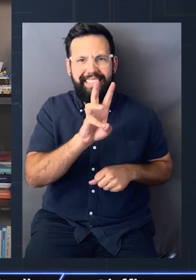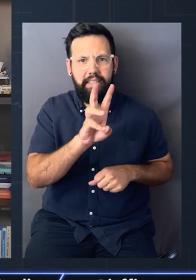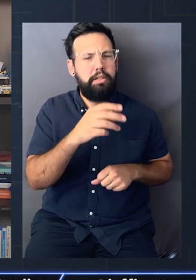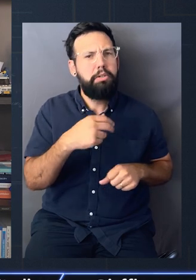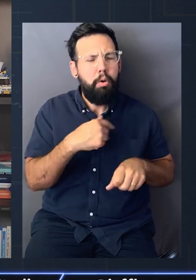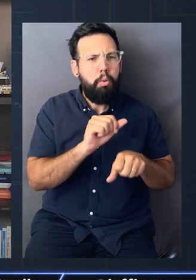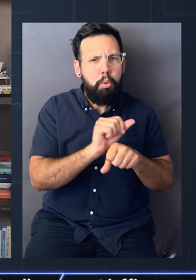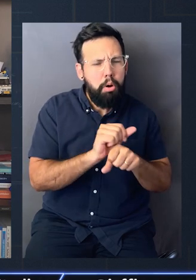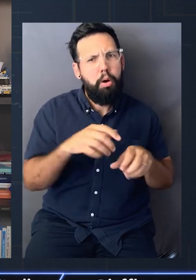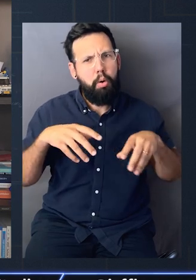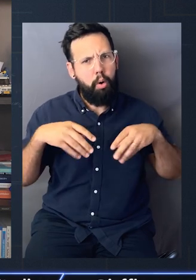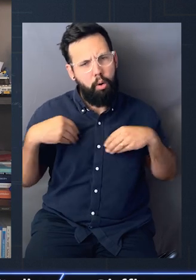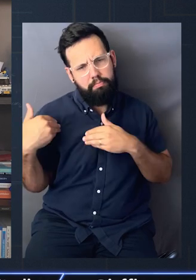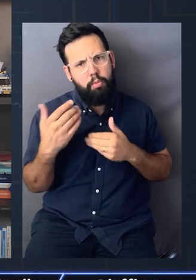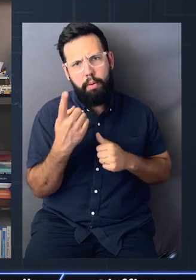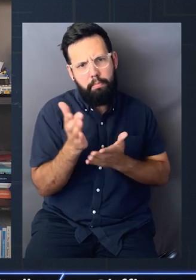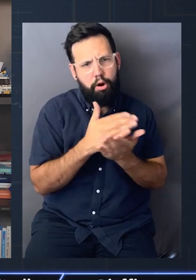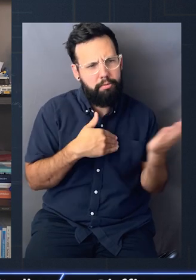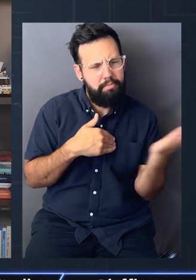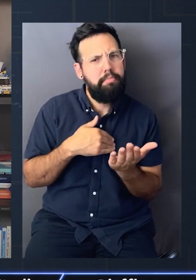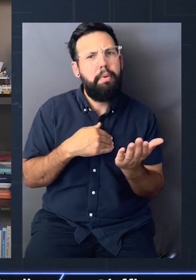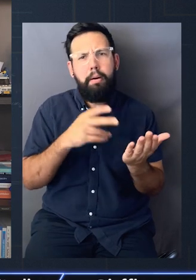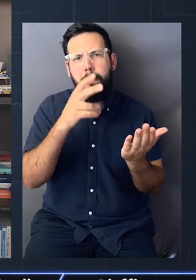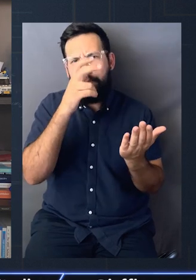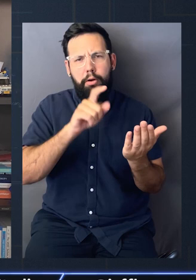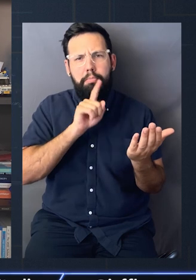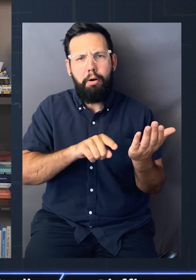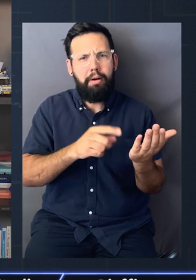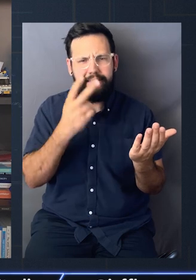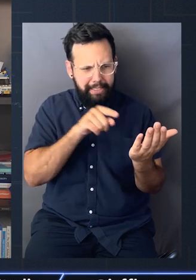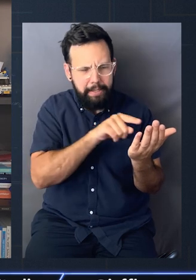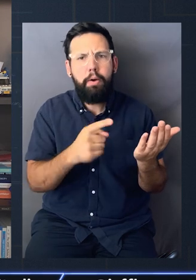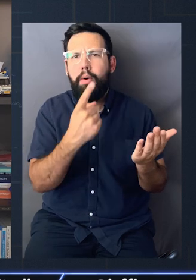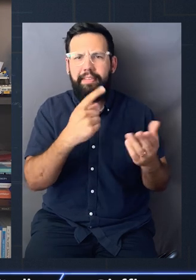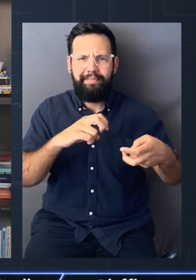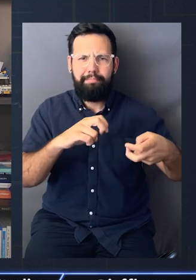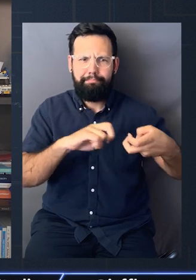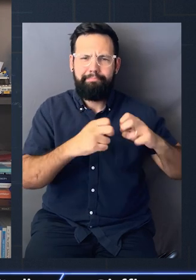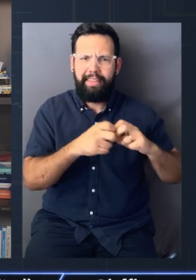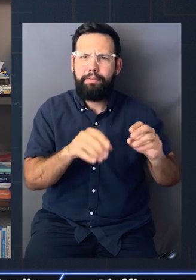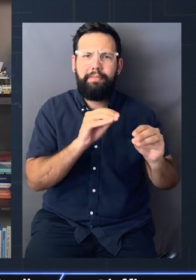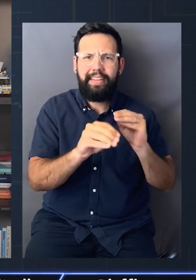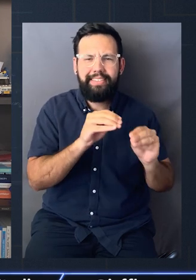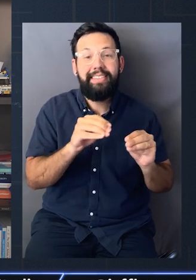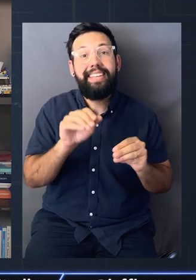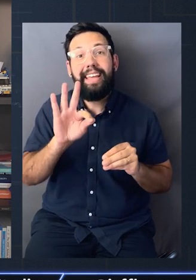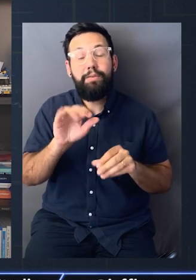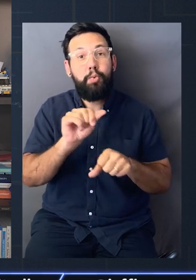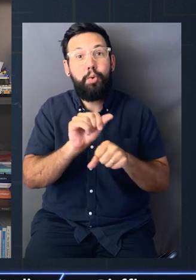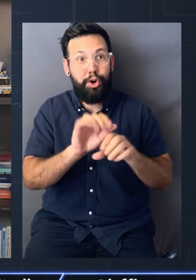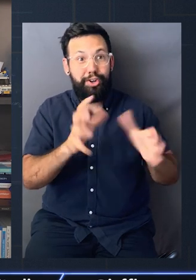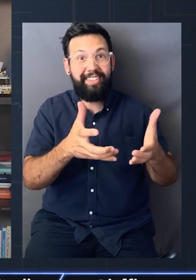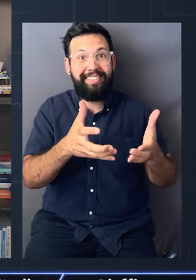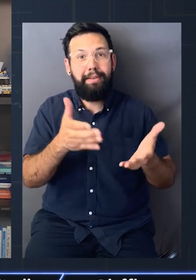report comes in that I need to fix in what I'm building. Now, if you've been in the industry for a long time, you probably remember this term of shrink-wrapped